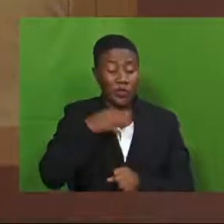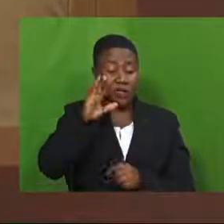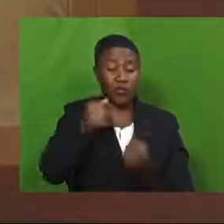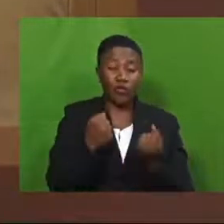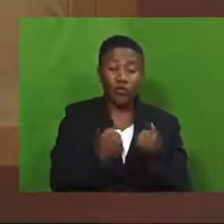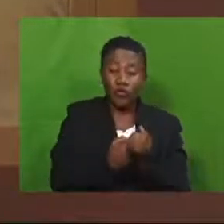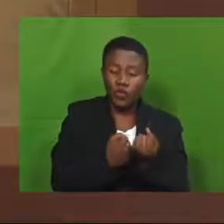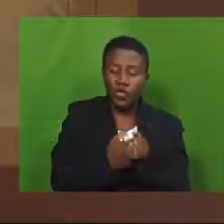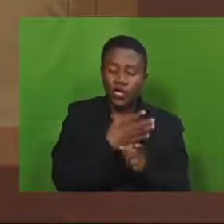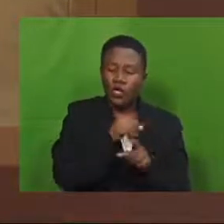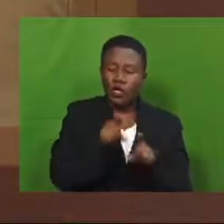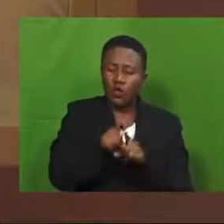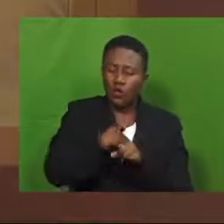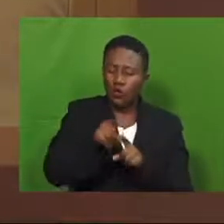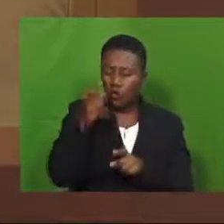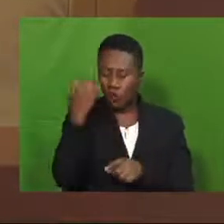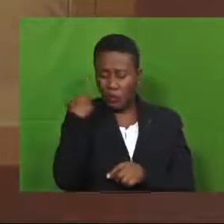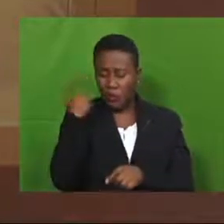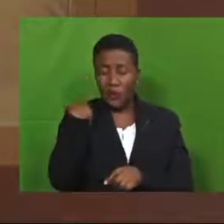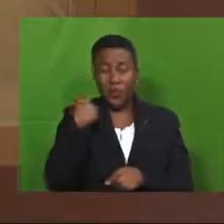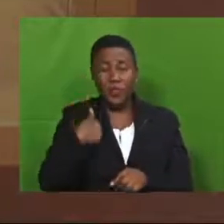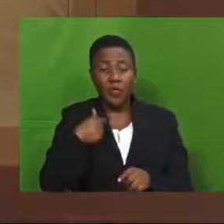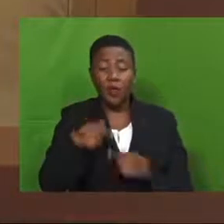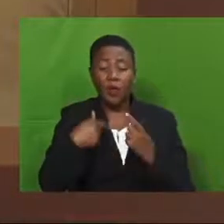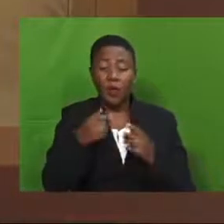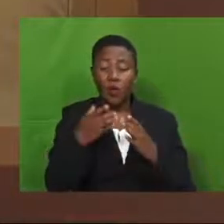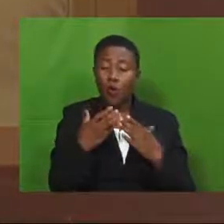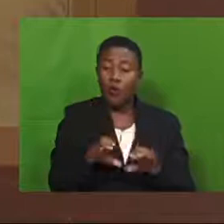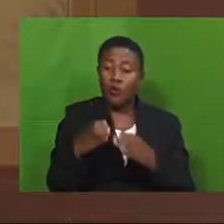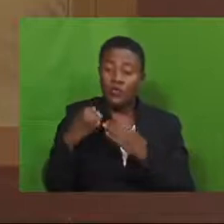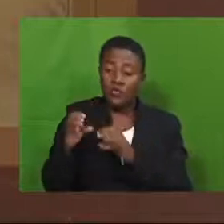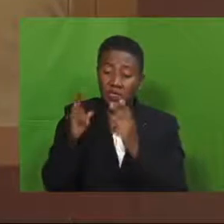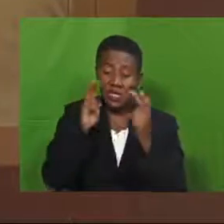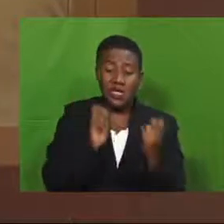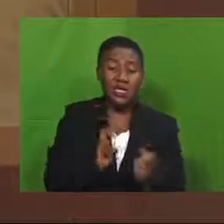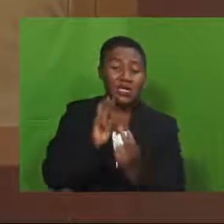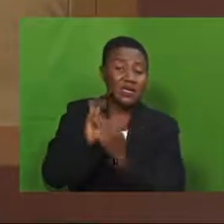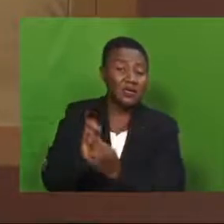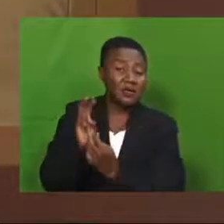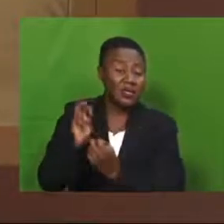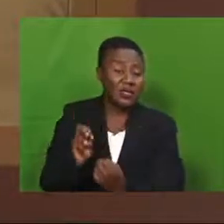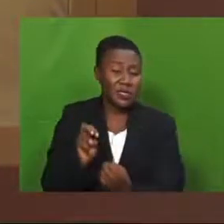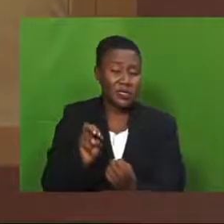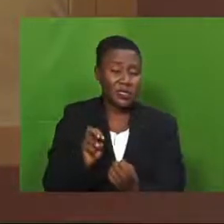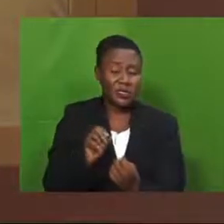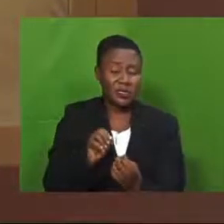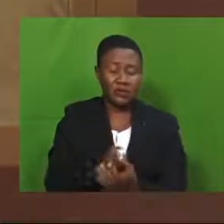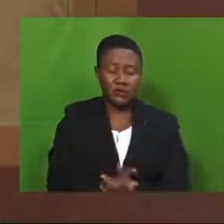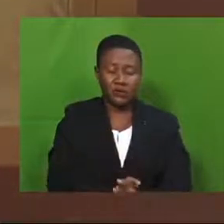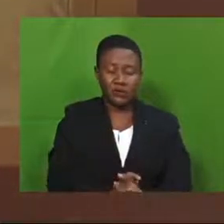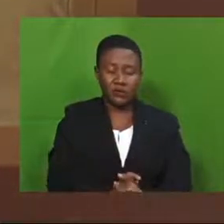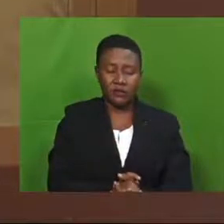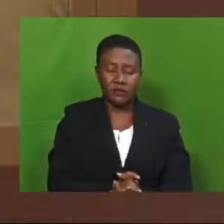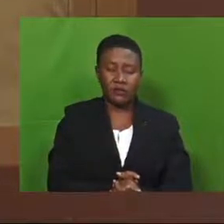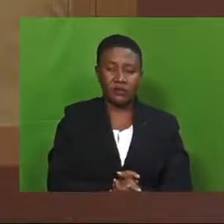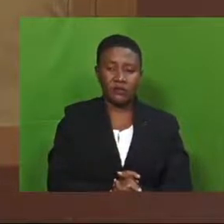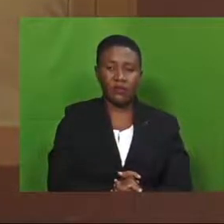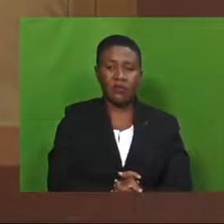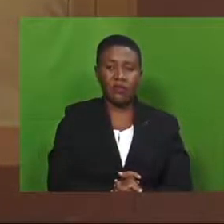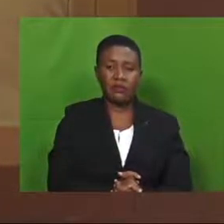lot of the community engagement protocols that we had imbibed as young people working under him.